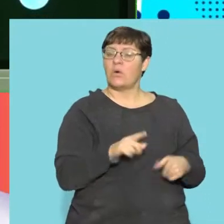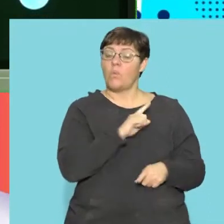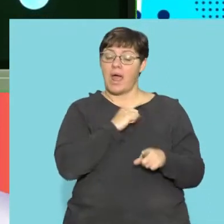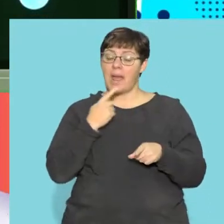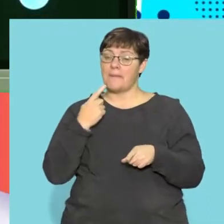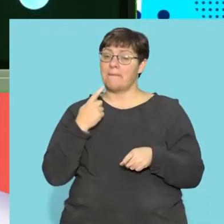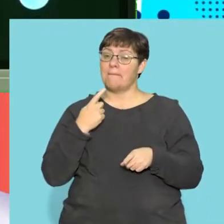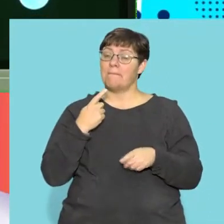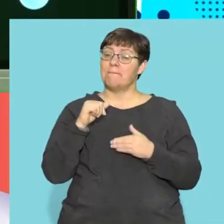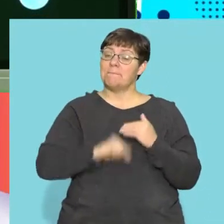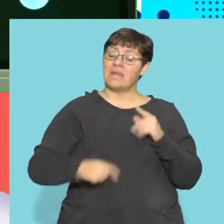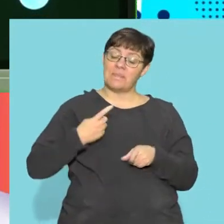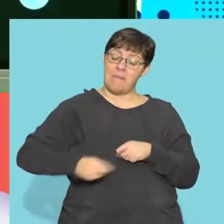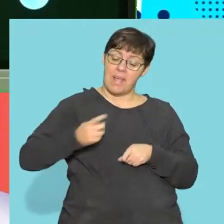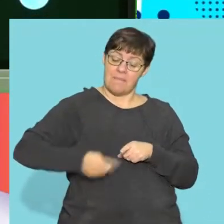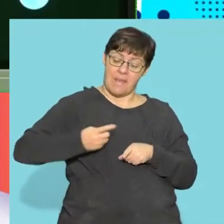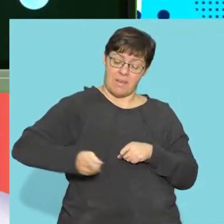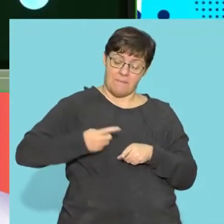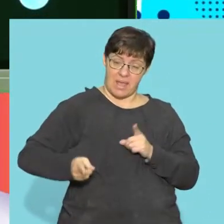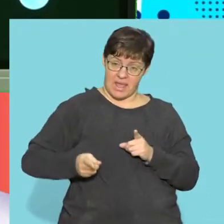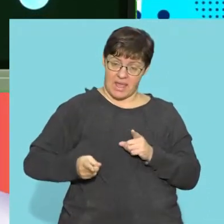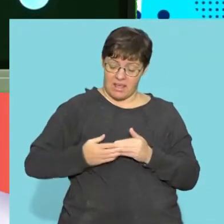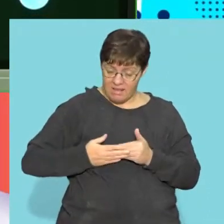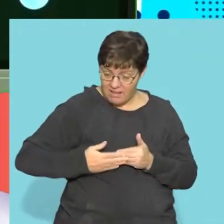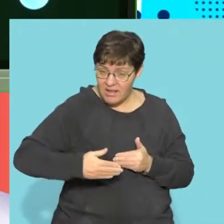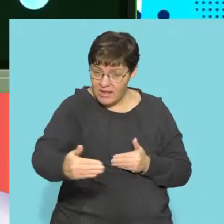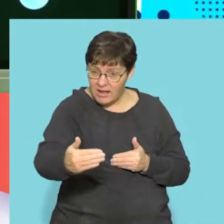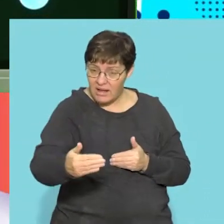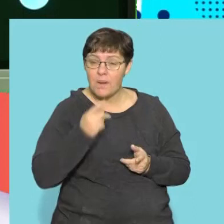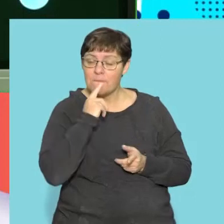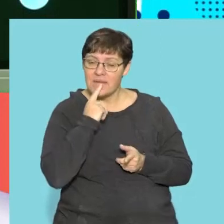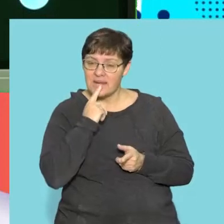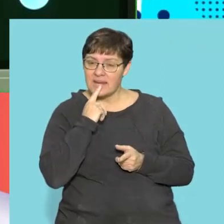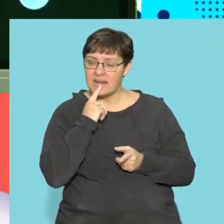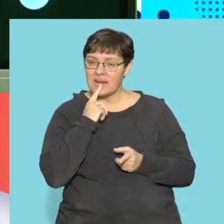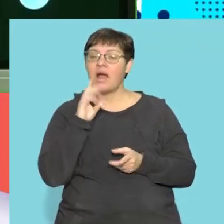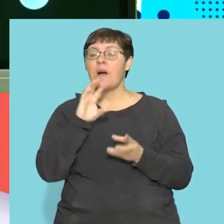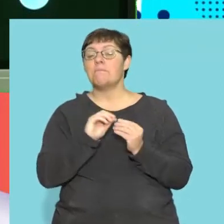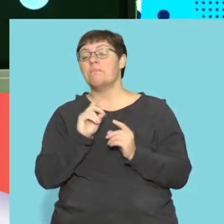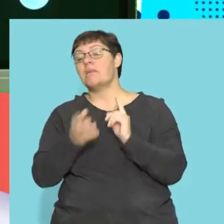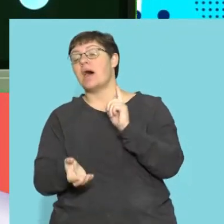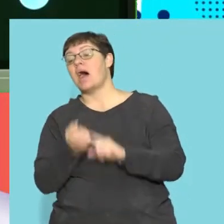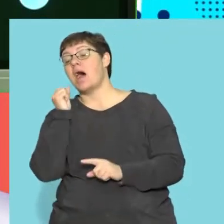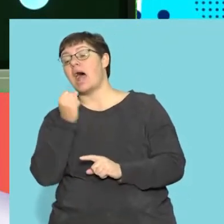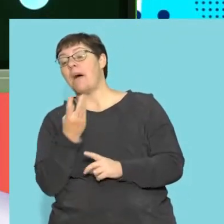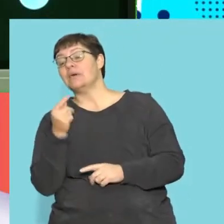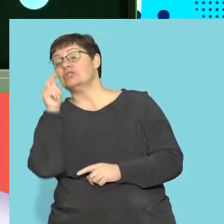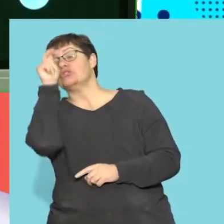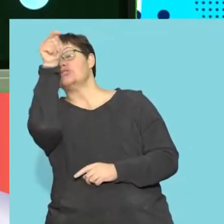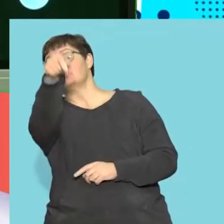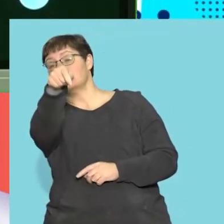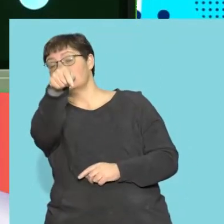the monthly payment that you would have made over time, they accumulate to be a certain